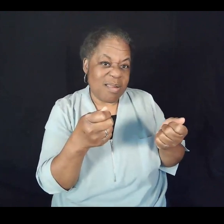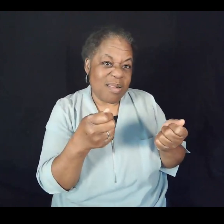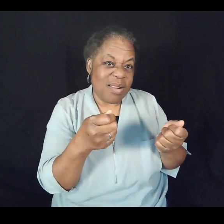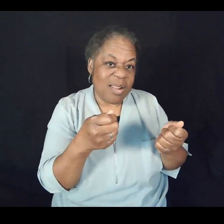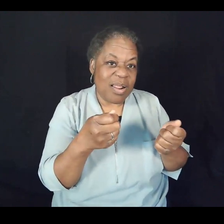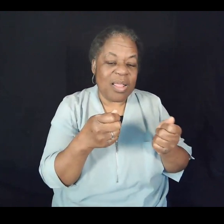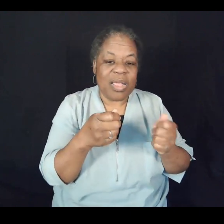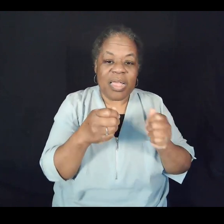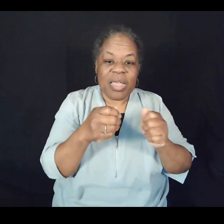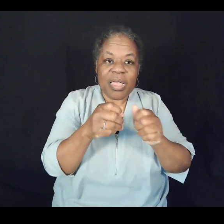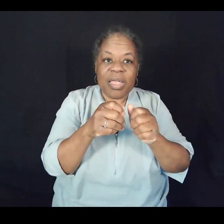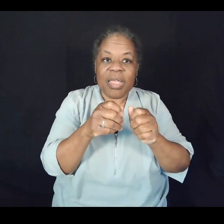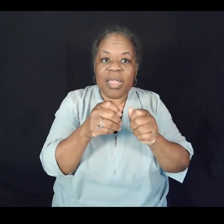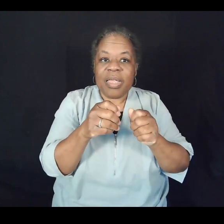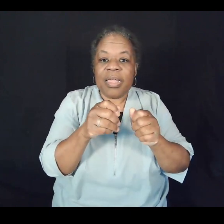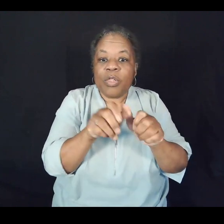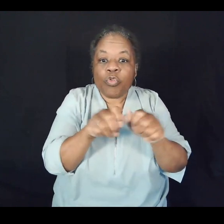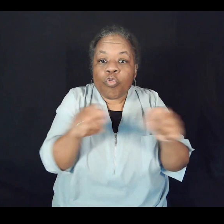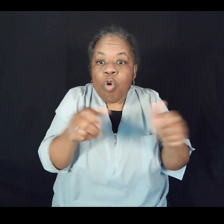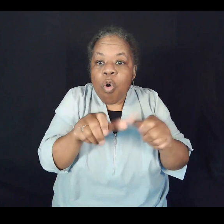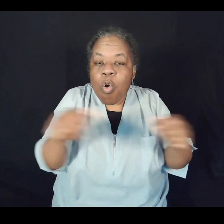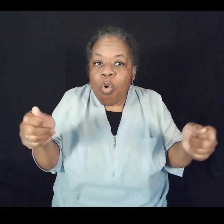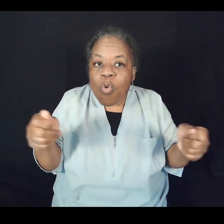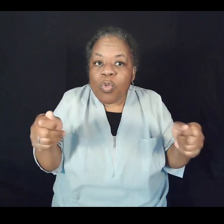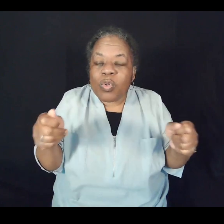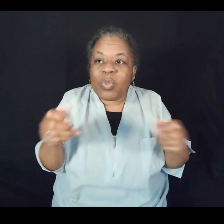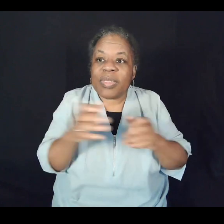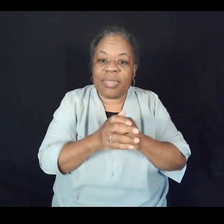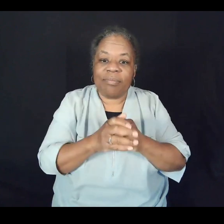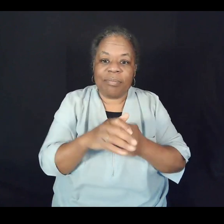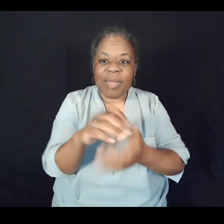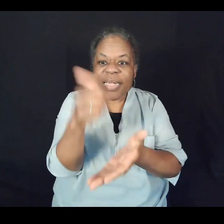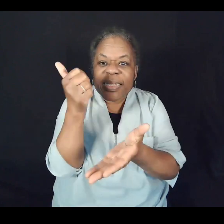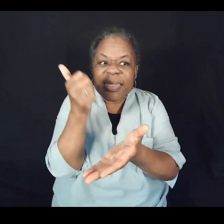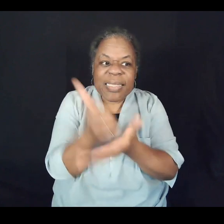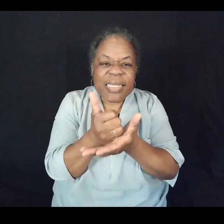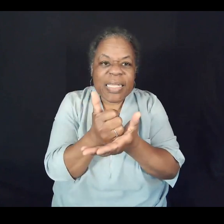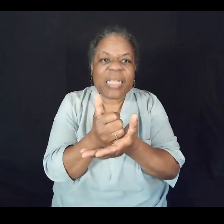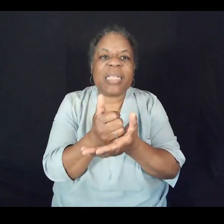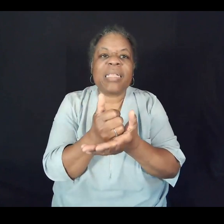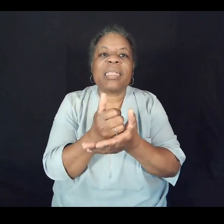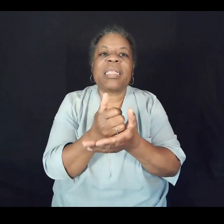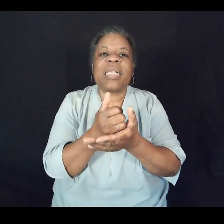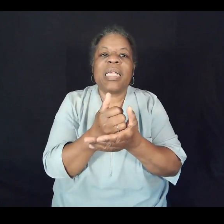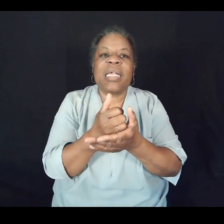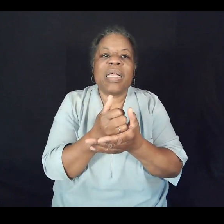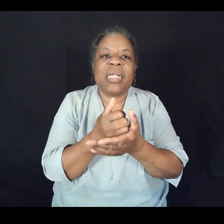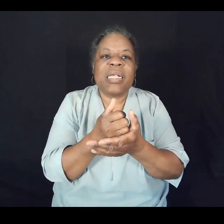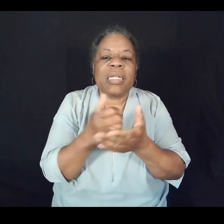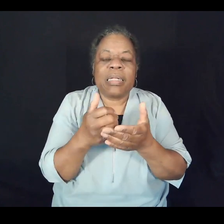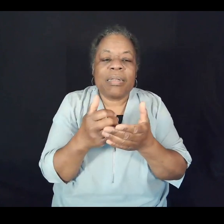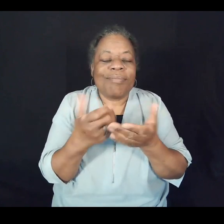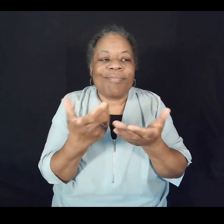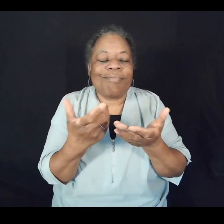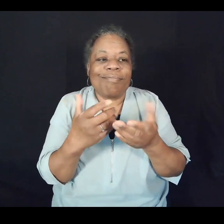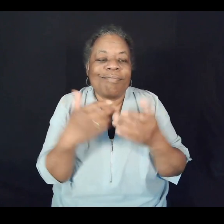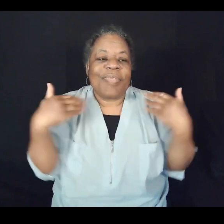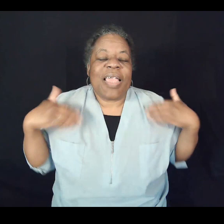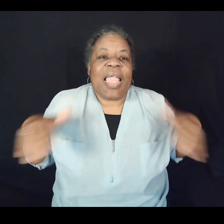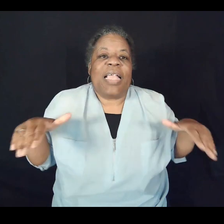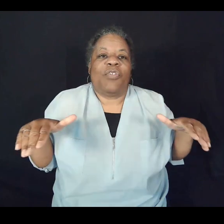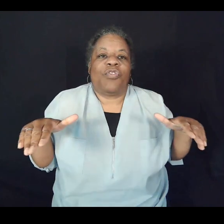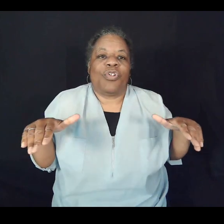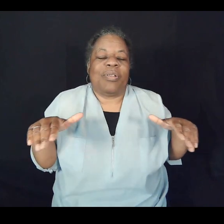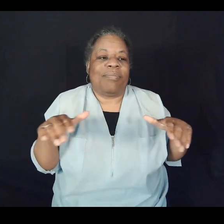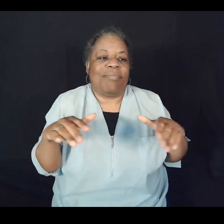are like confidential files and encrypted passwords in today's world. Basically, the angel is saying, no one is